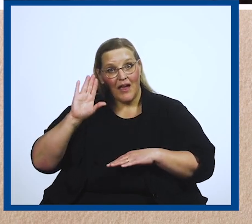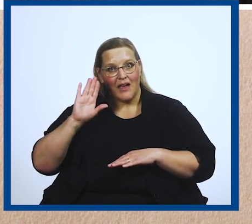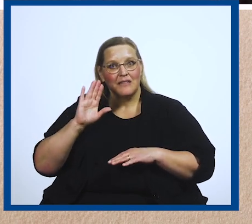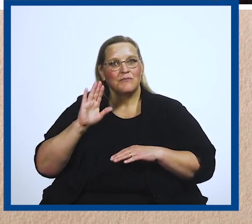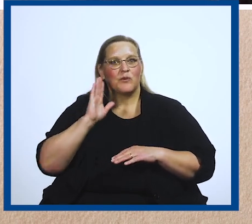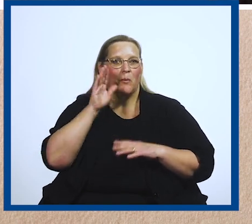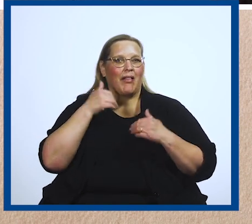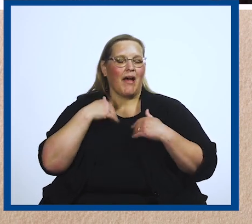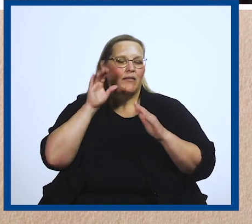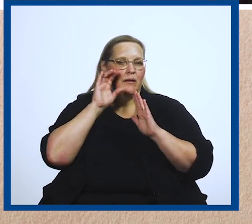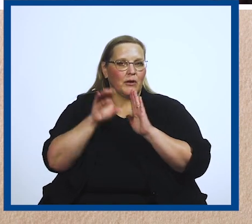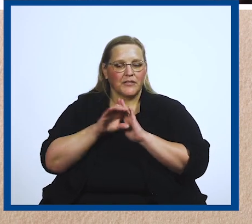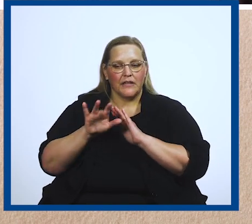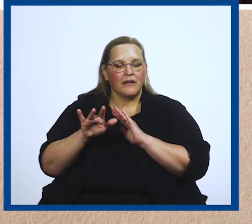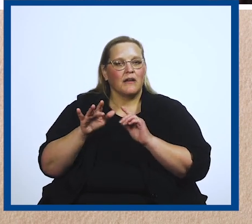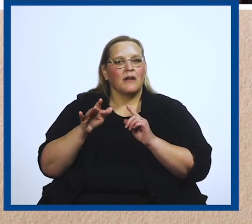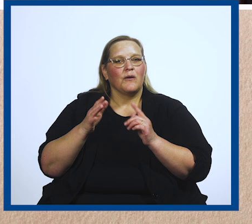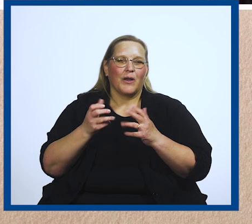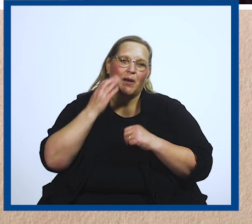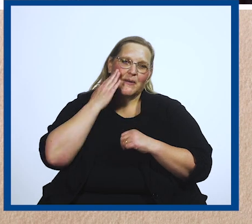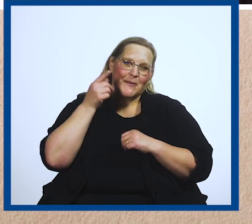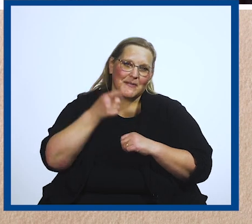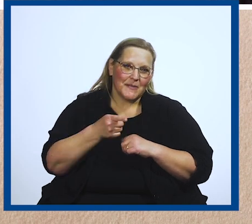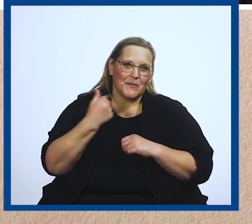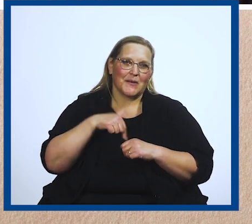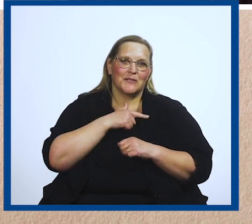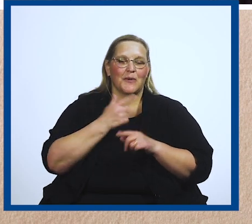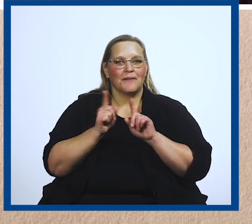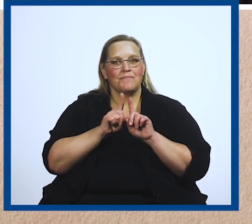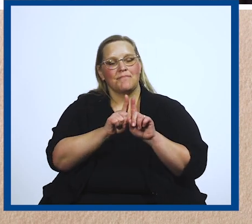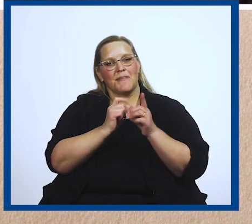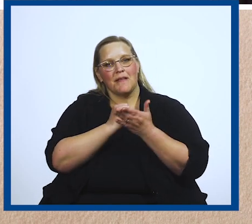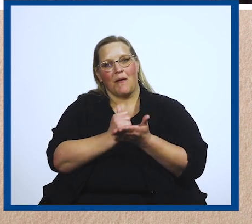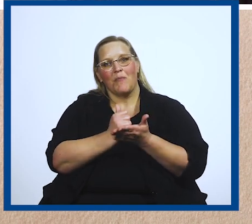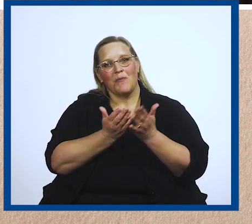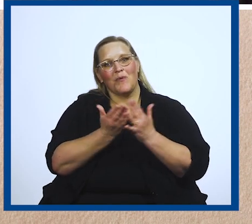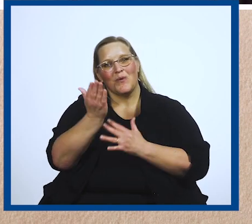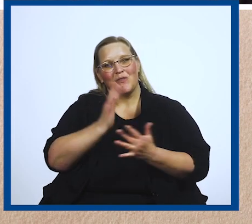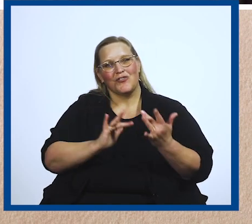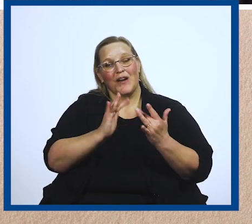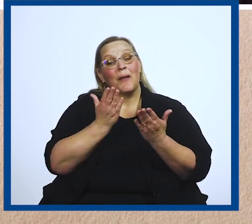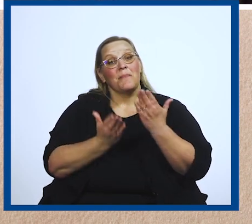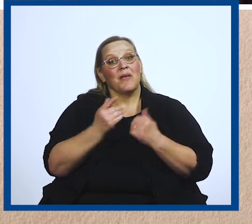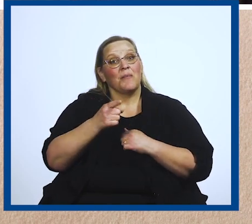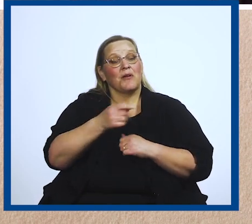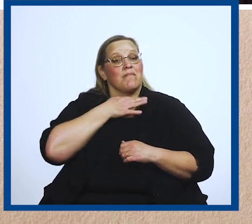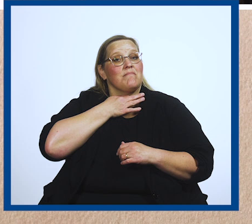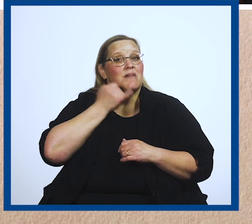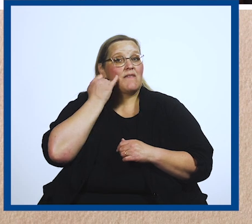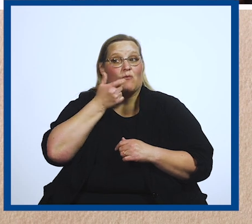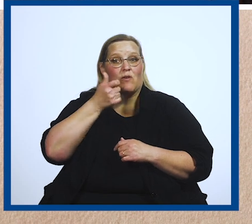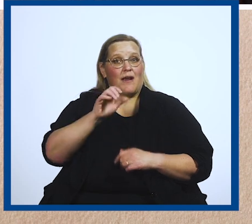little emoji and everything. We just want to know it was you so that we can come alongside you in this journey. But you may be wondering, if you're watching on